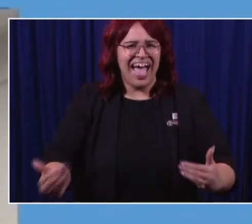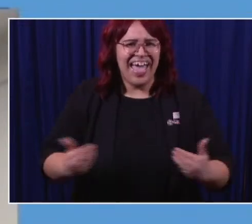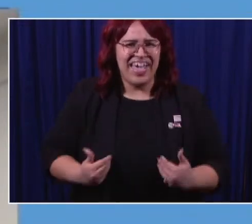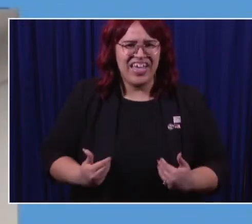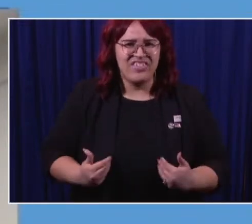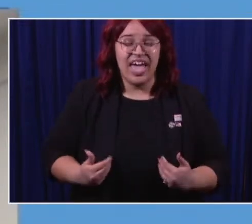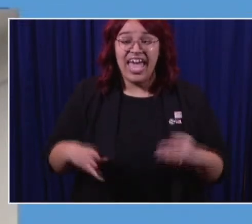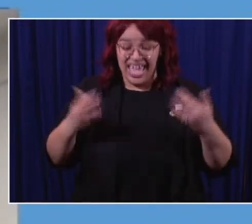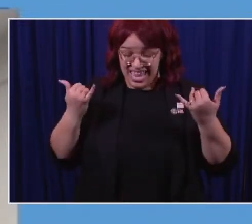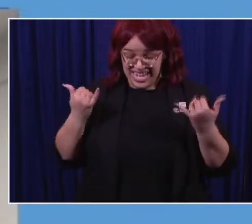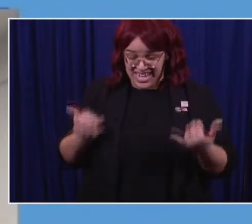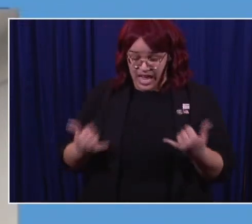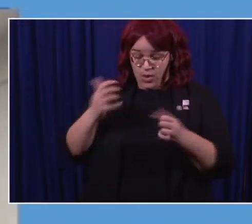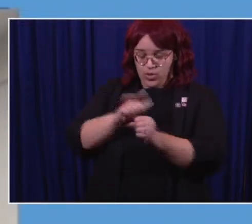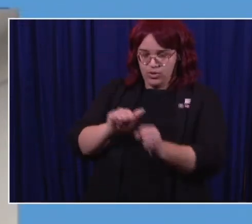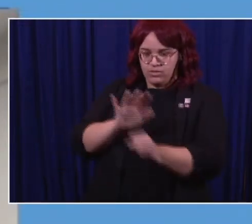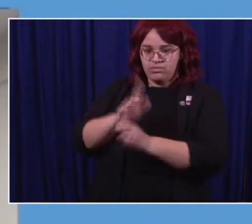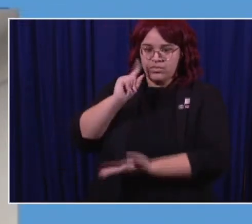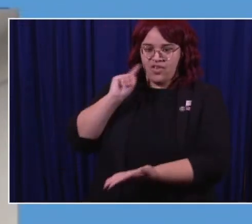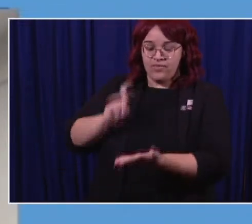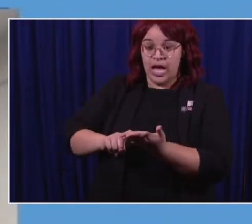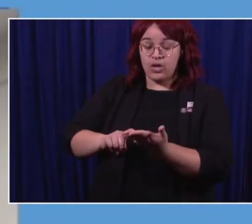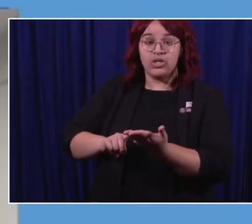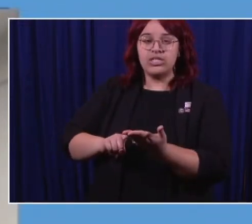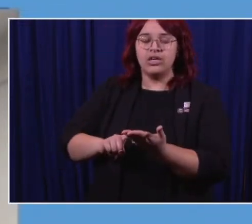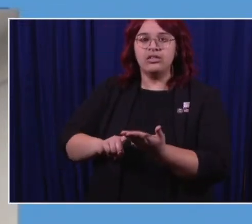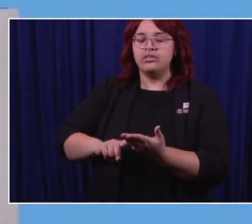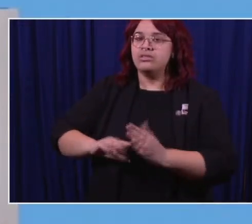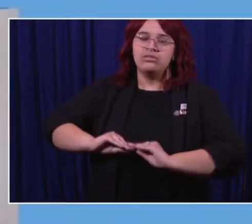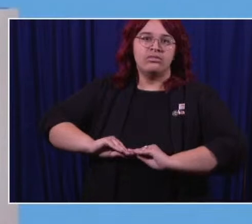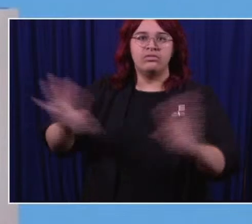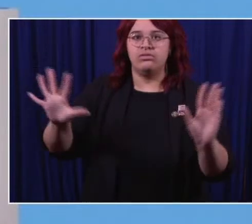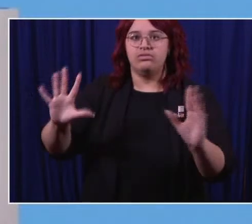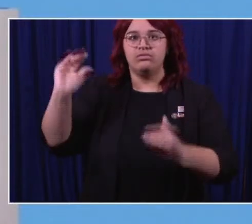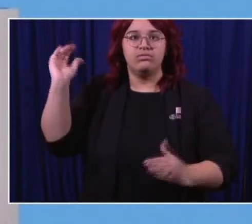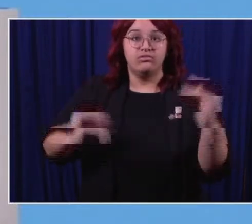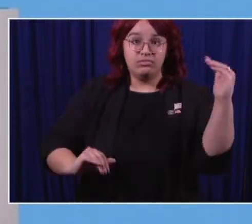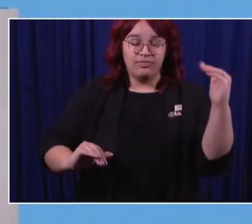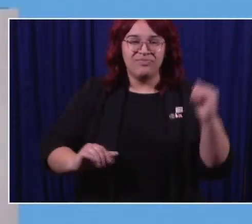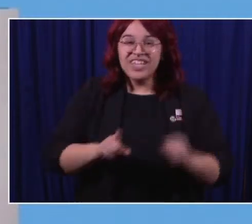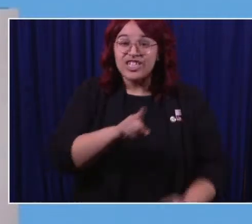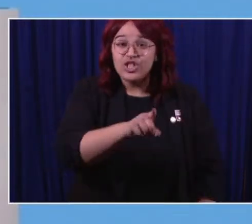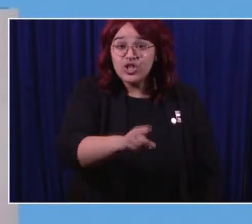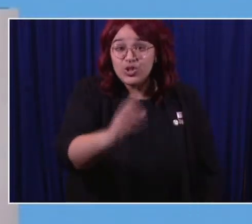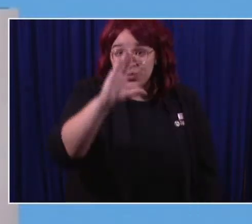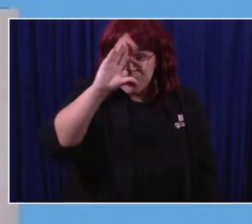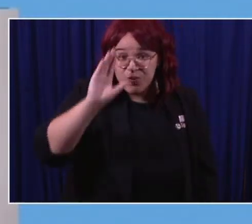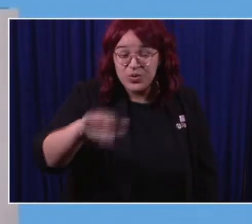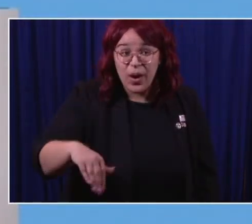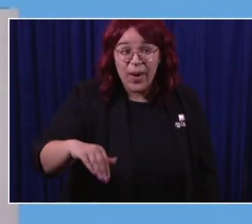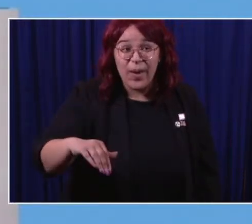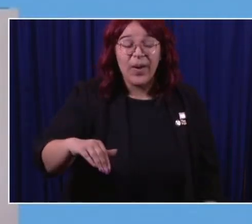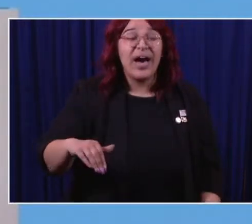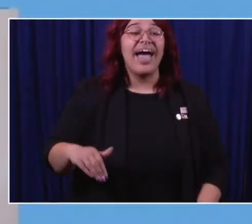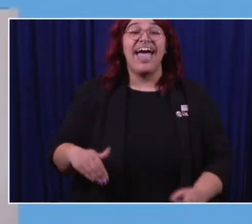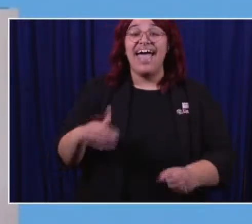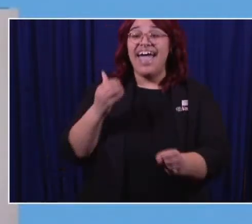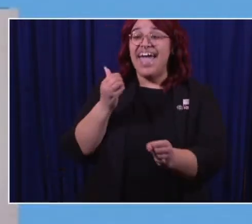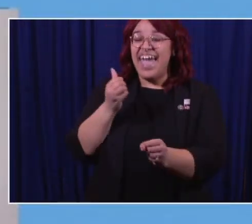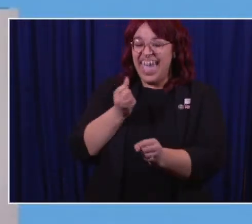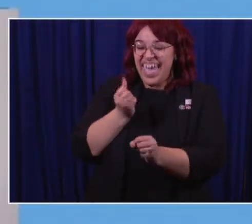the disparity exists as it relates to people of color. Did you know that thousands of people die every day